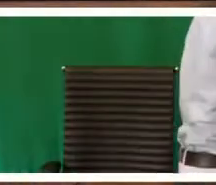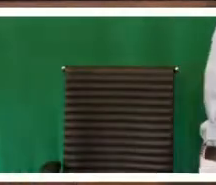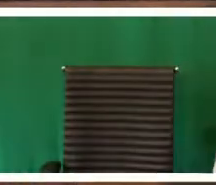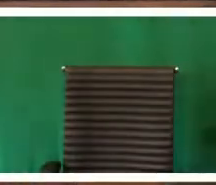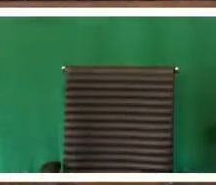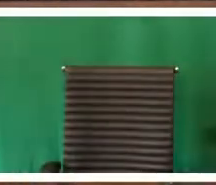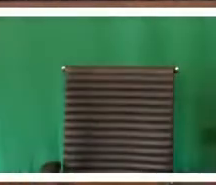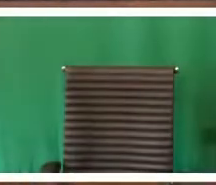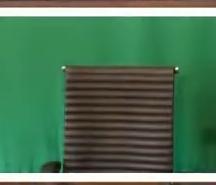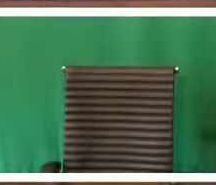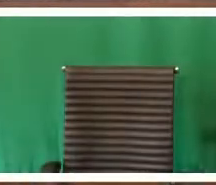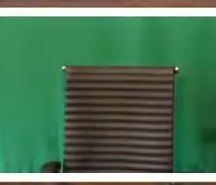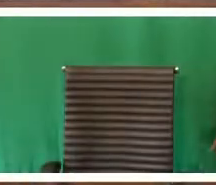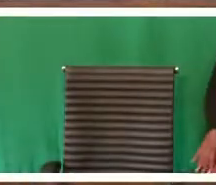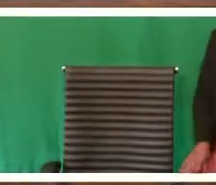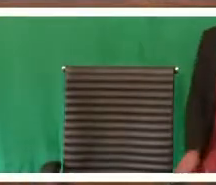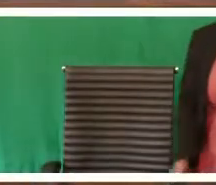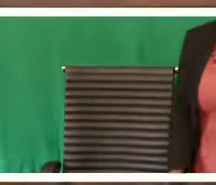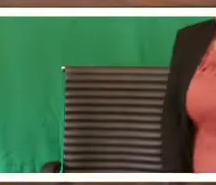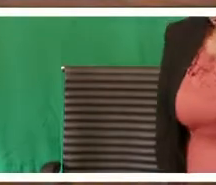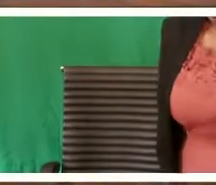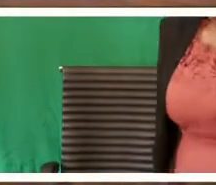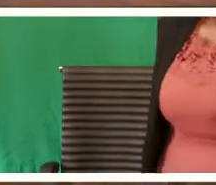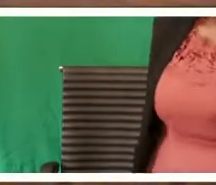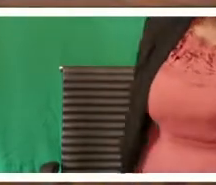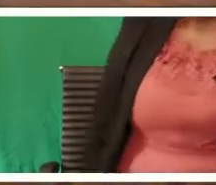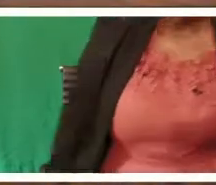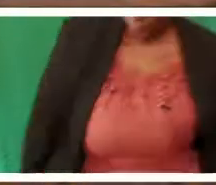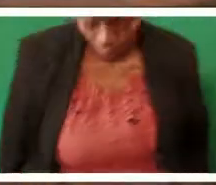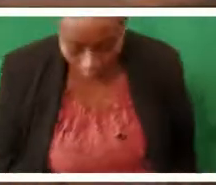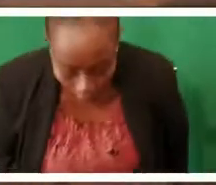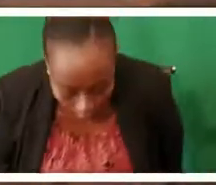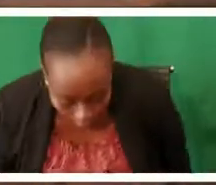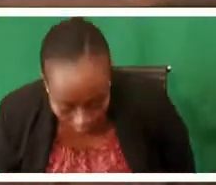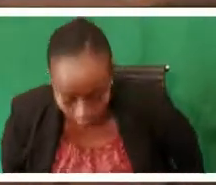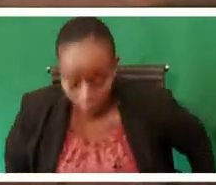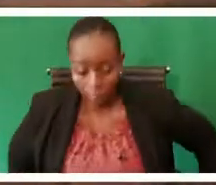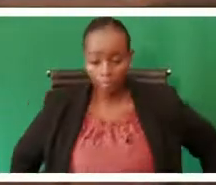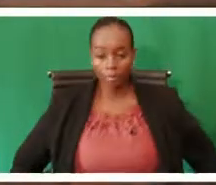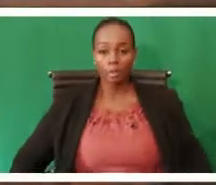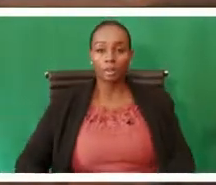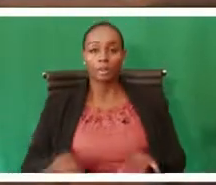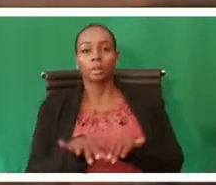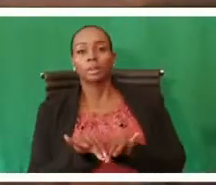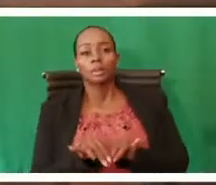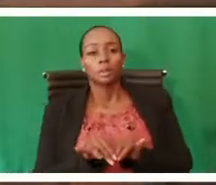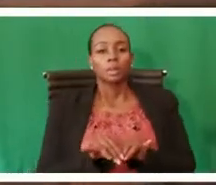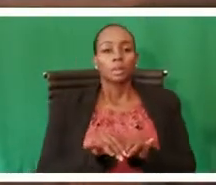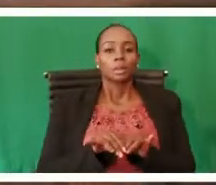Colleagues, you don't have to use the same mic. You can use the other one. Yeah.